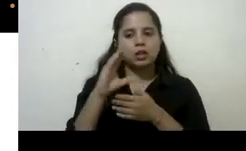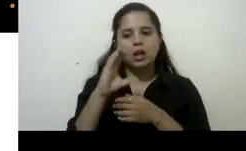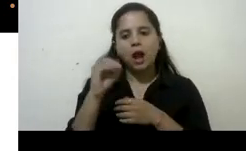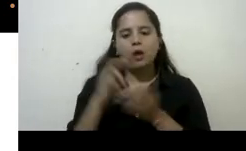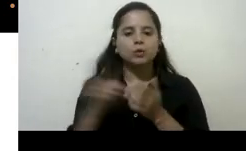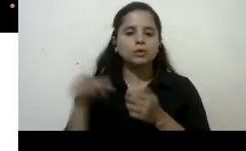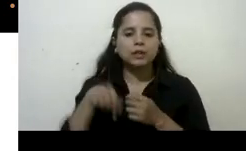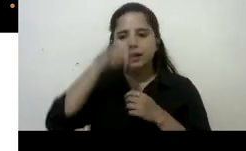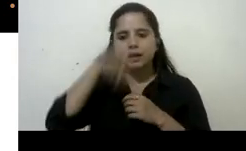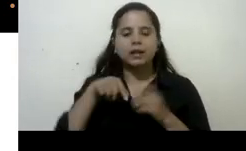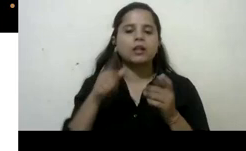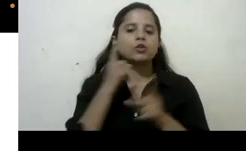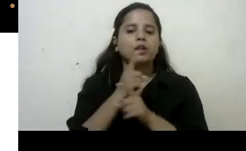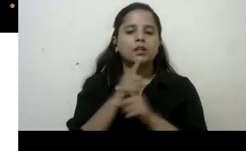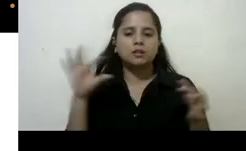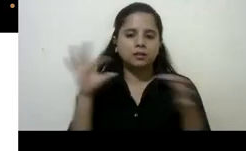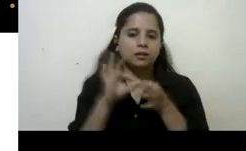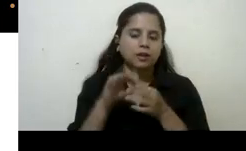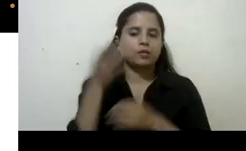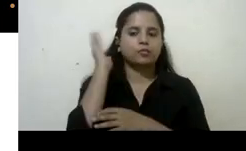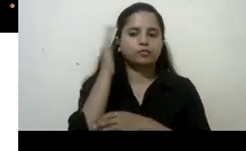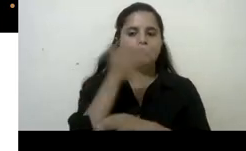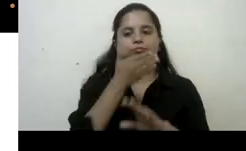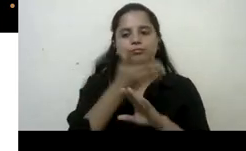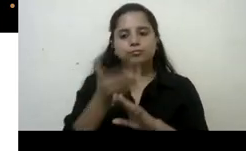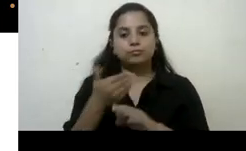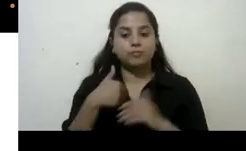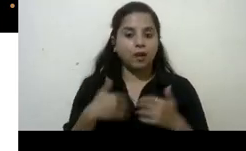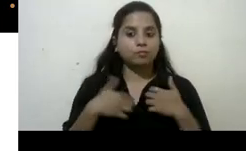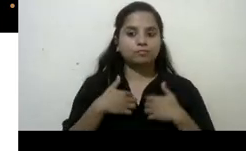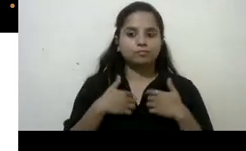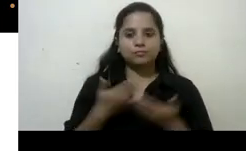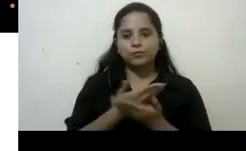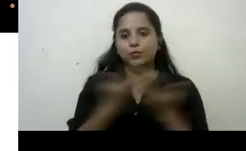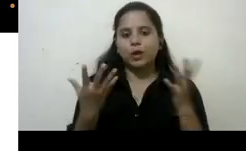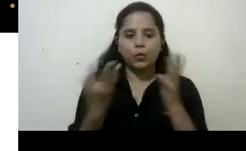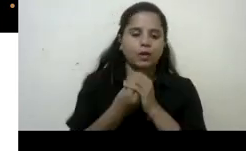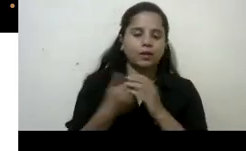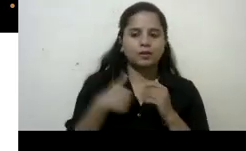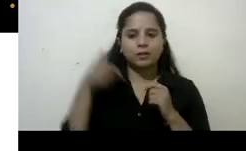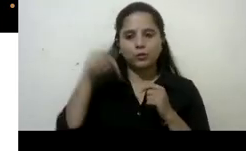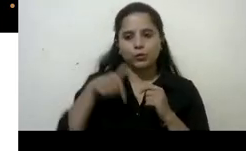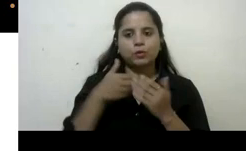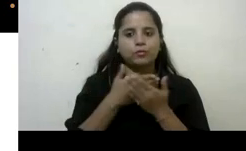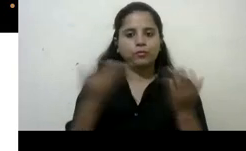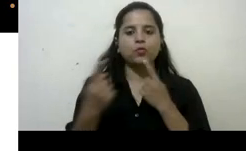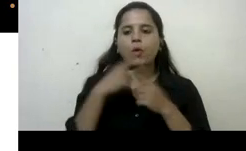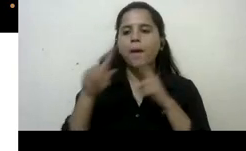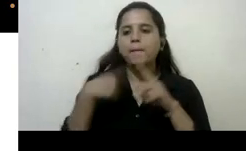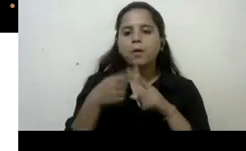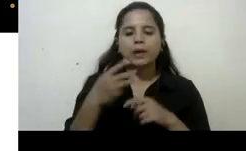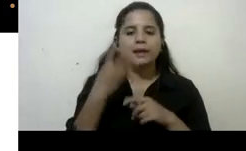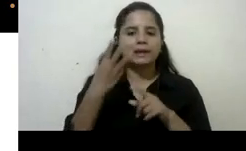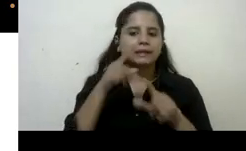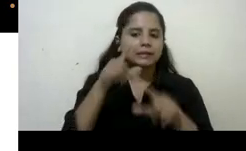Connect webinar series. I'm so much excited to be here with you all today to talk about 3 steps